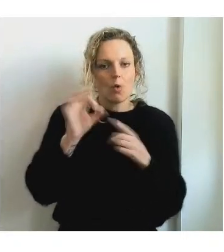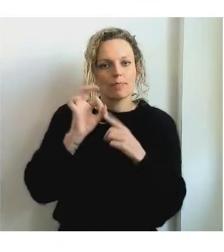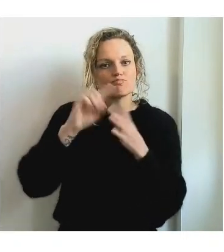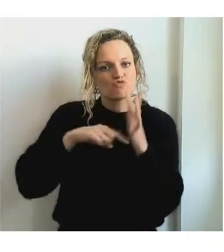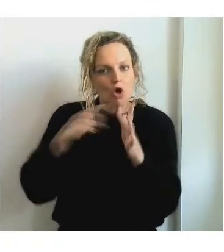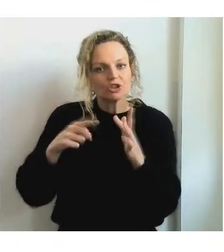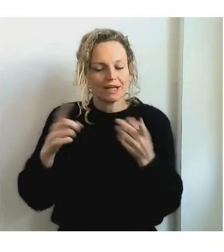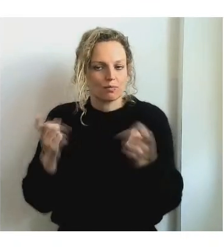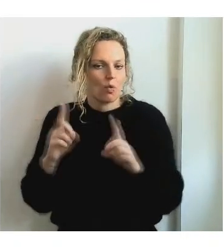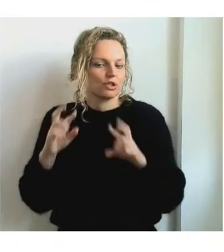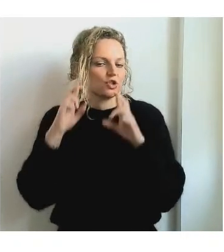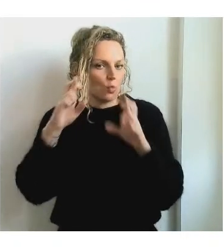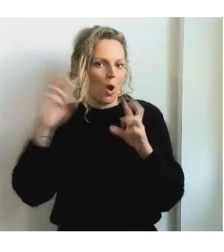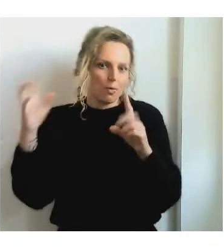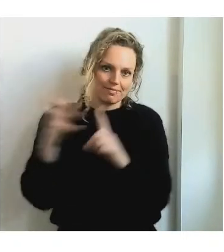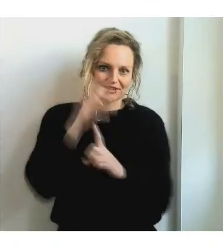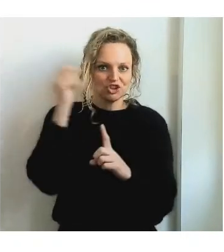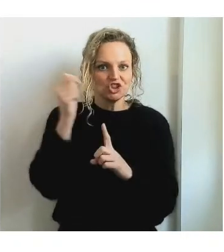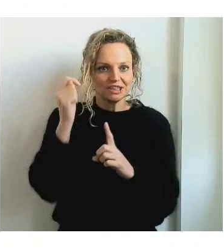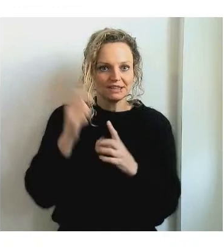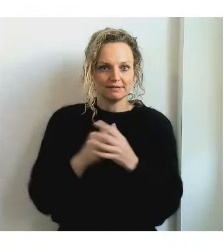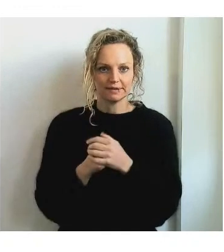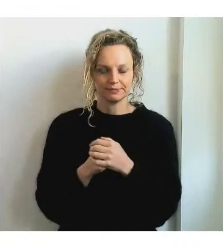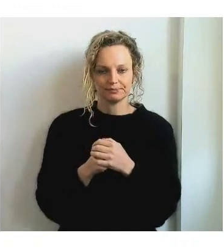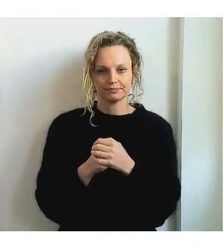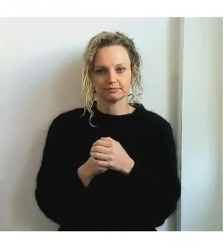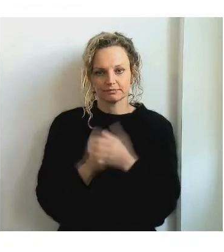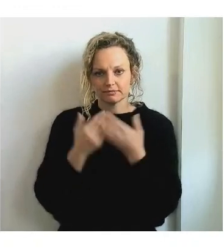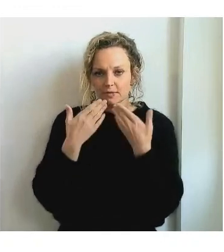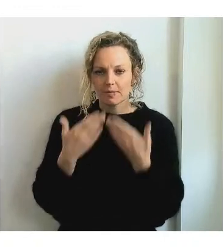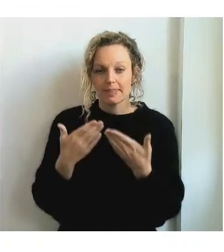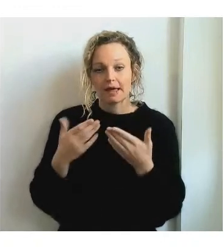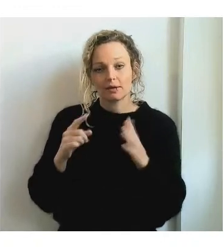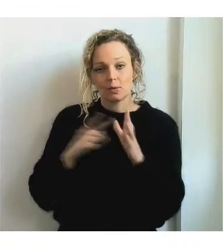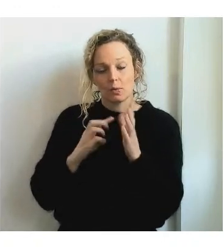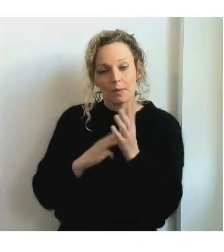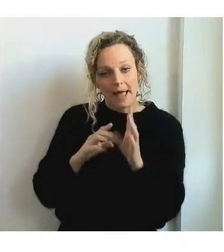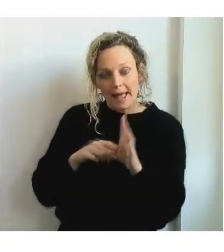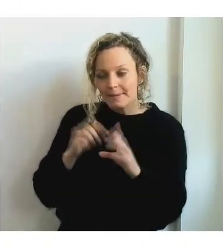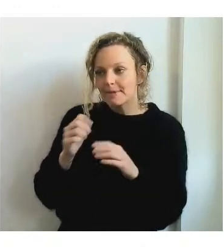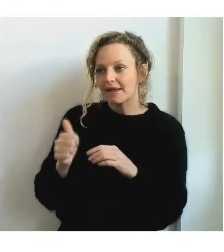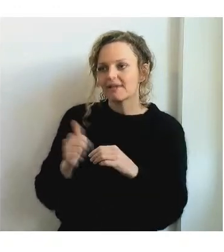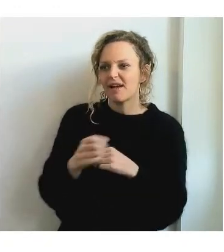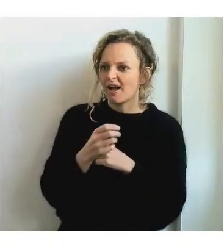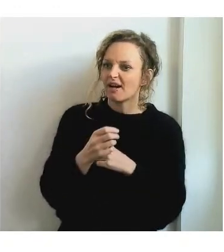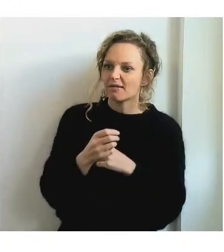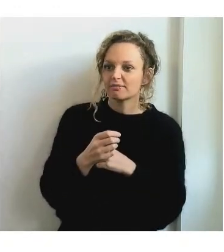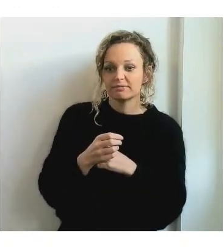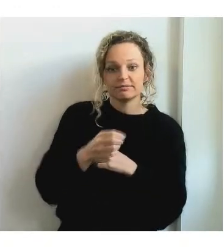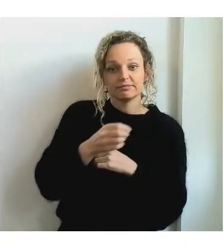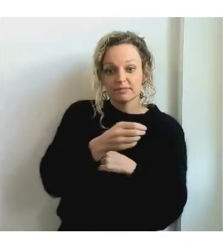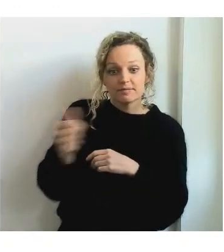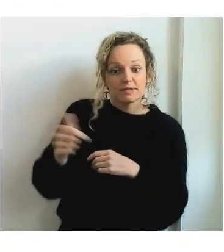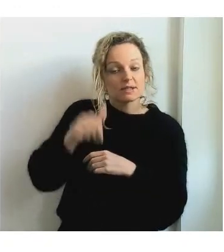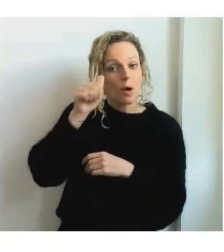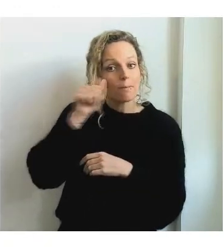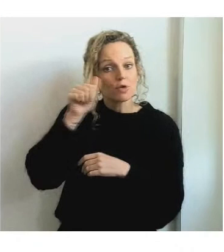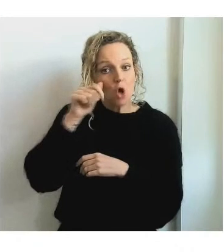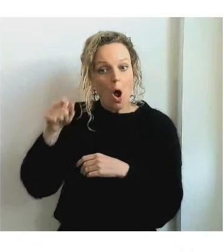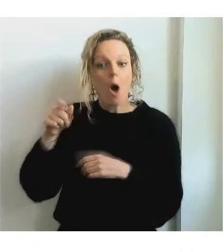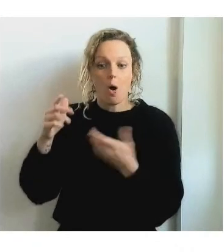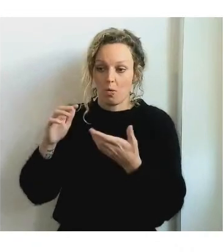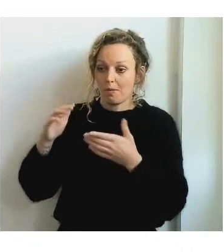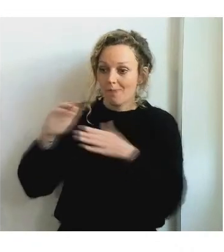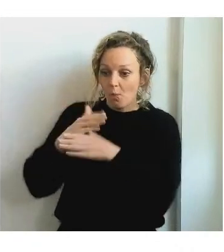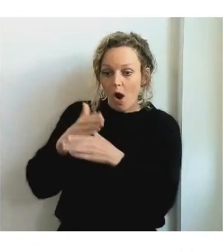Amy. So some people will know PolicyConnect works on assistive and accessible technology as one of its